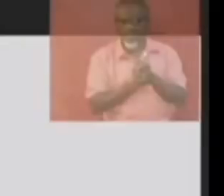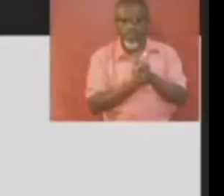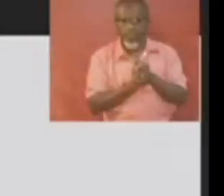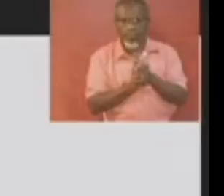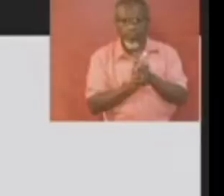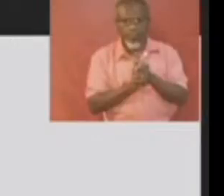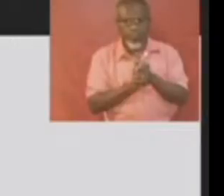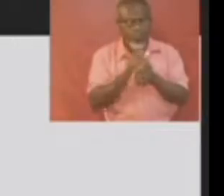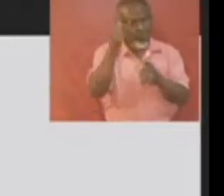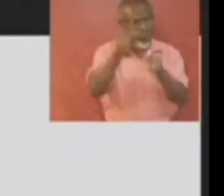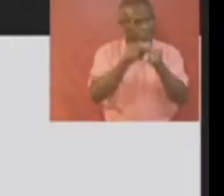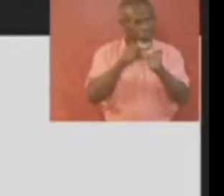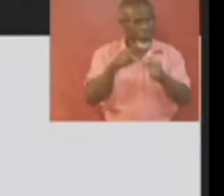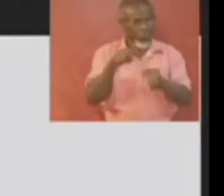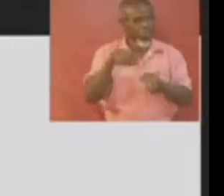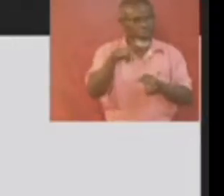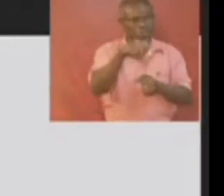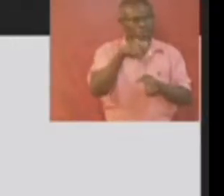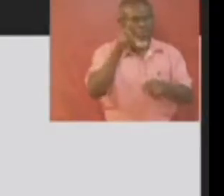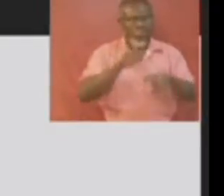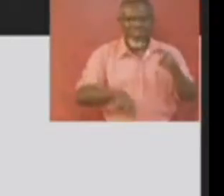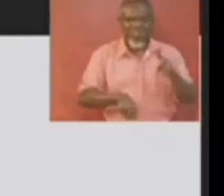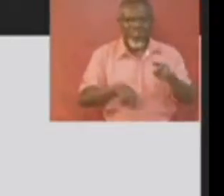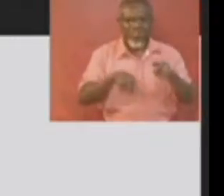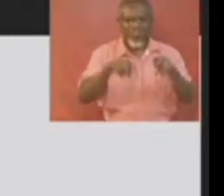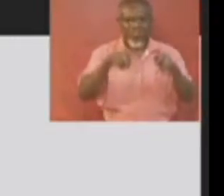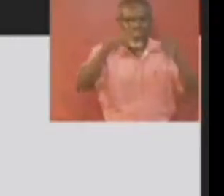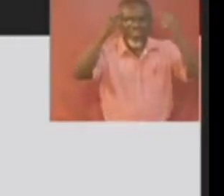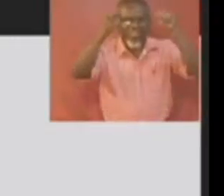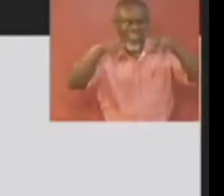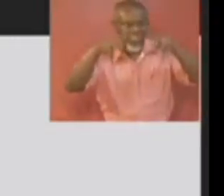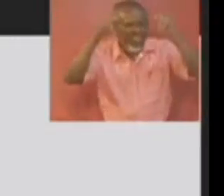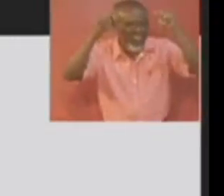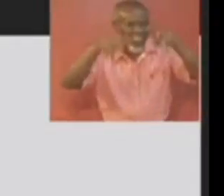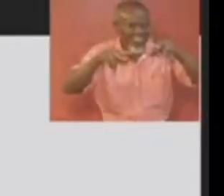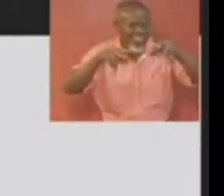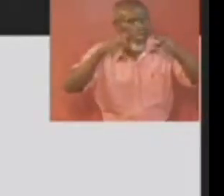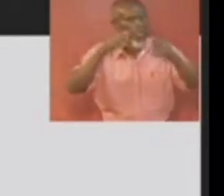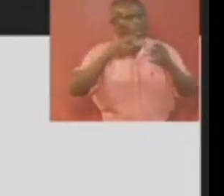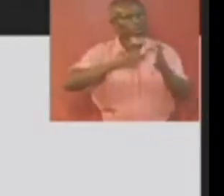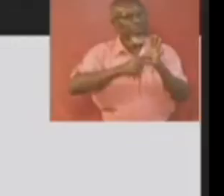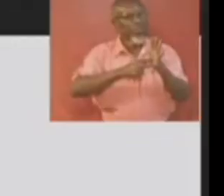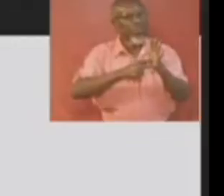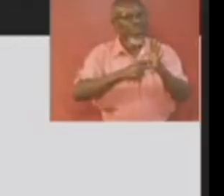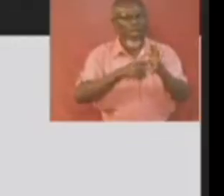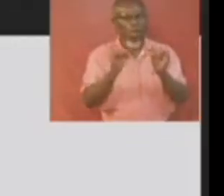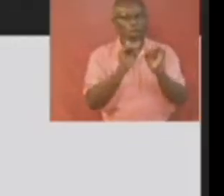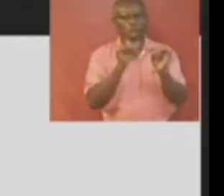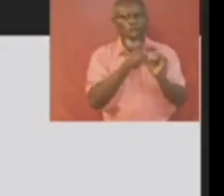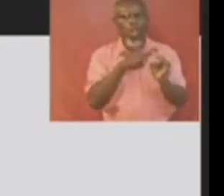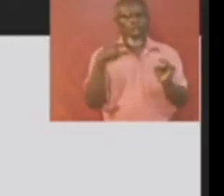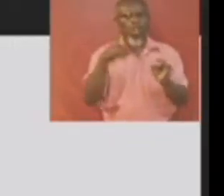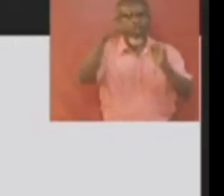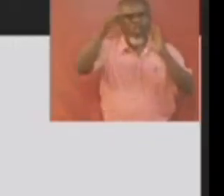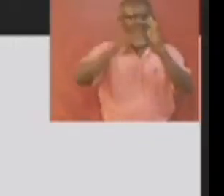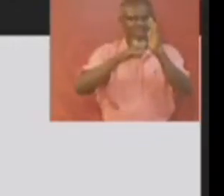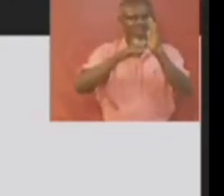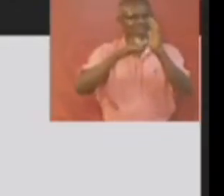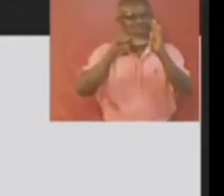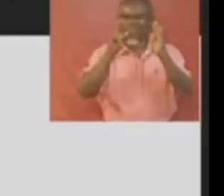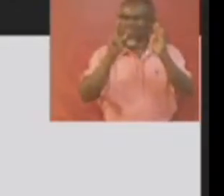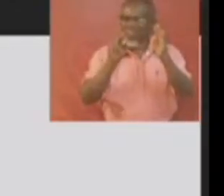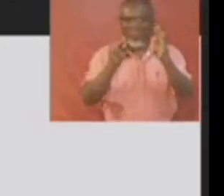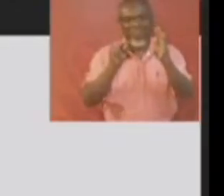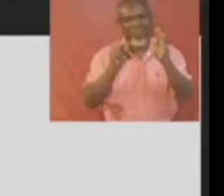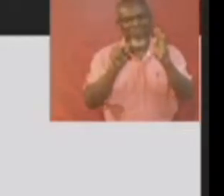way out of risk, so to speak, because you can test on one day and be negative yet